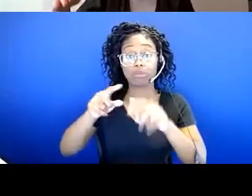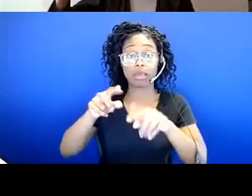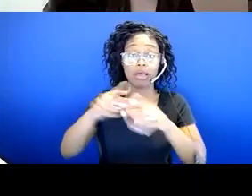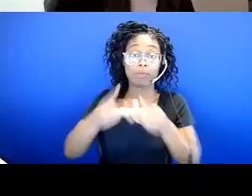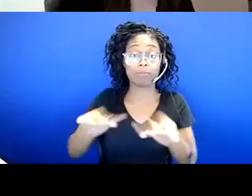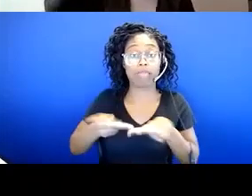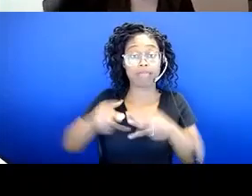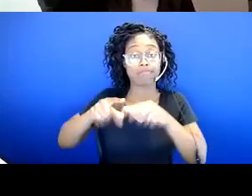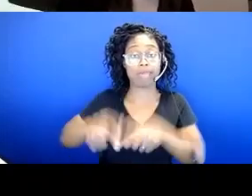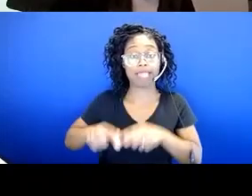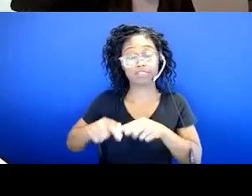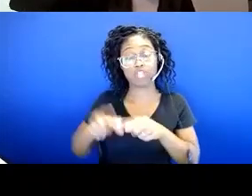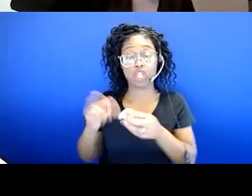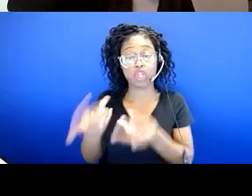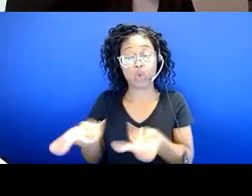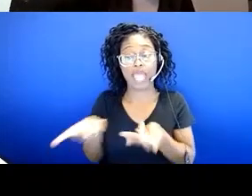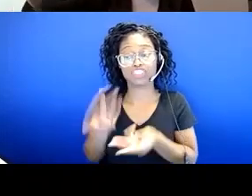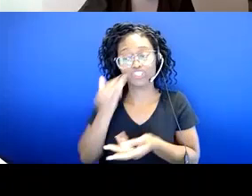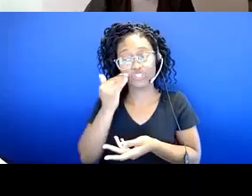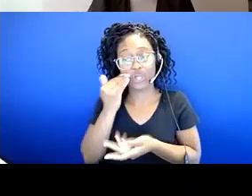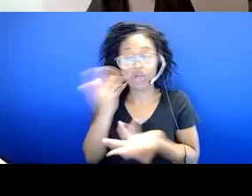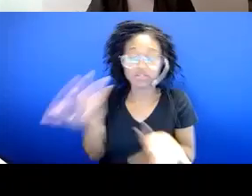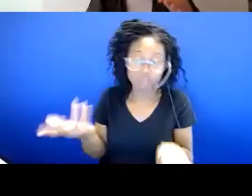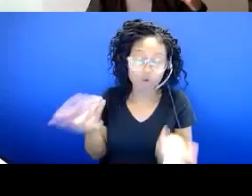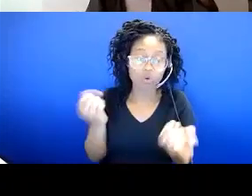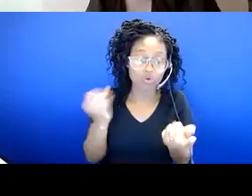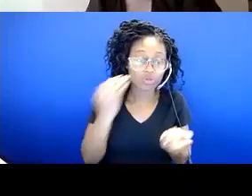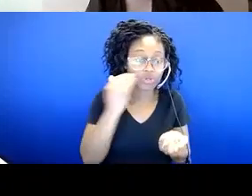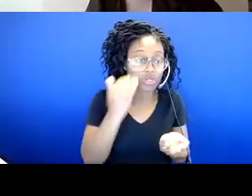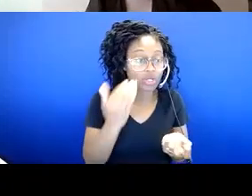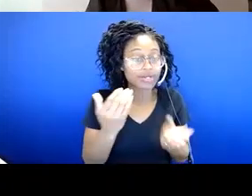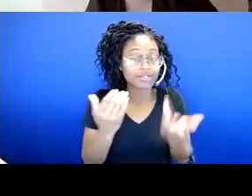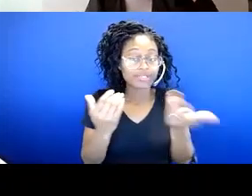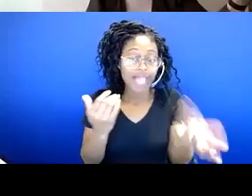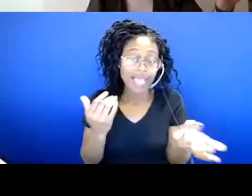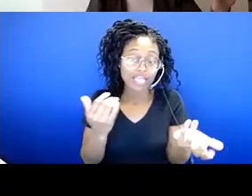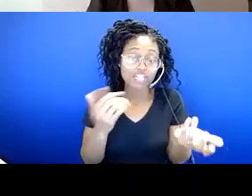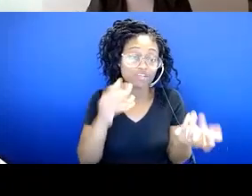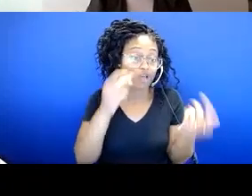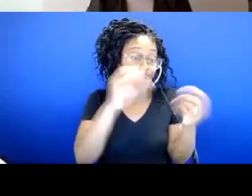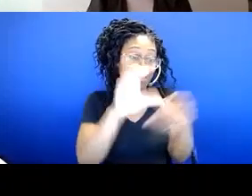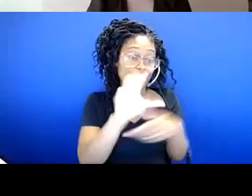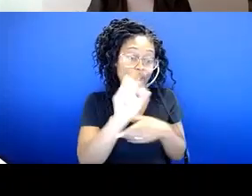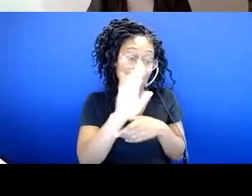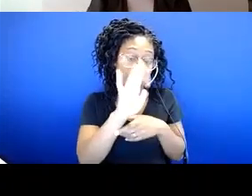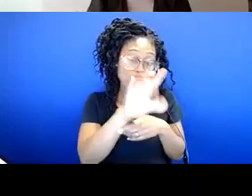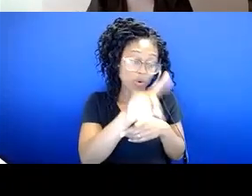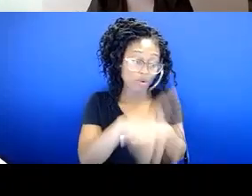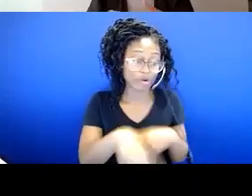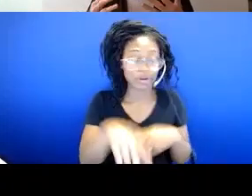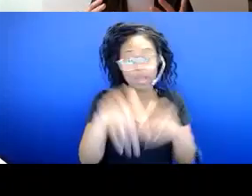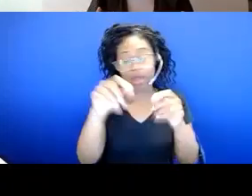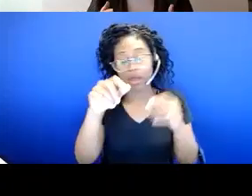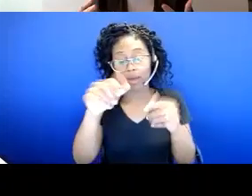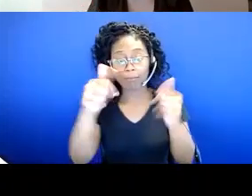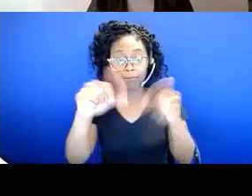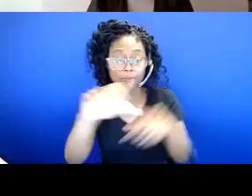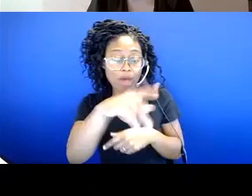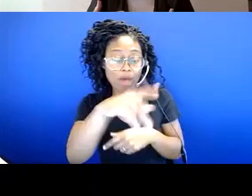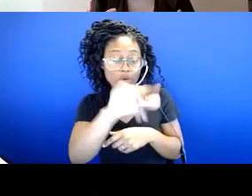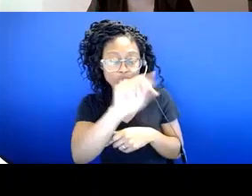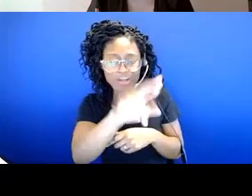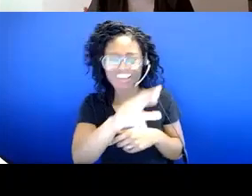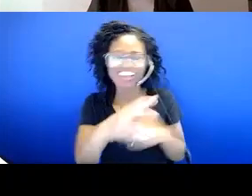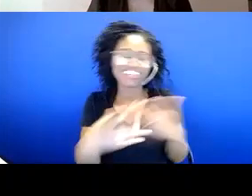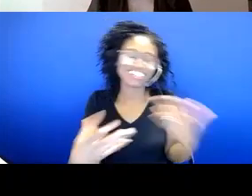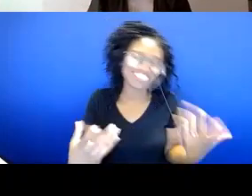provides, a poster board that's cardboard never provides, and PowerPoint really doesn't either. And that's the functionality. That